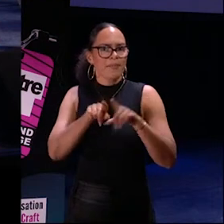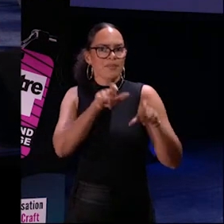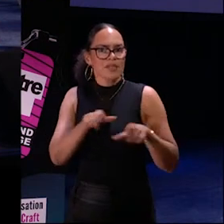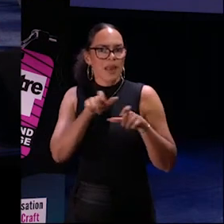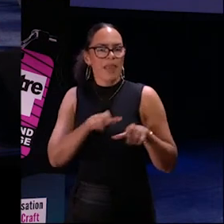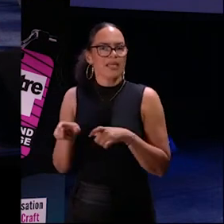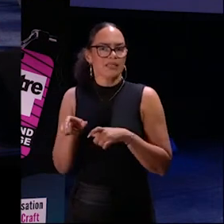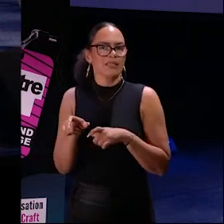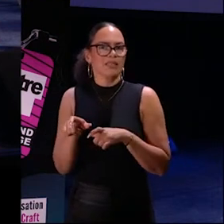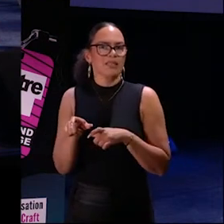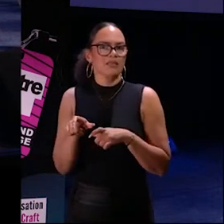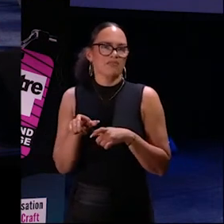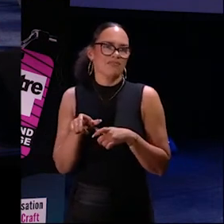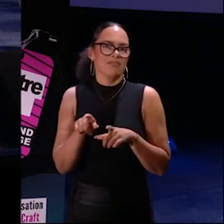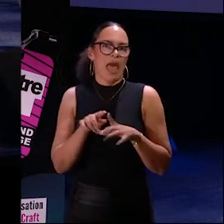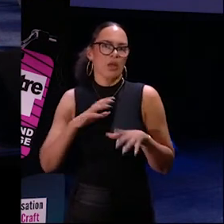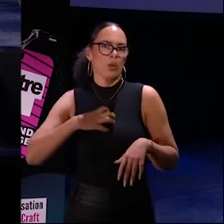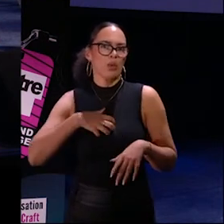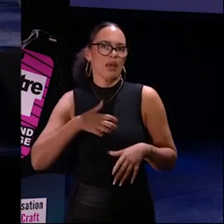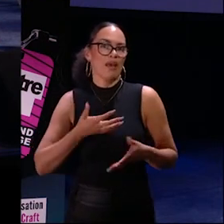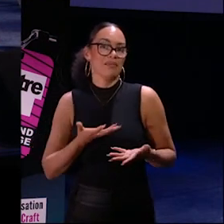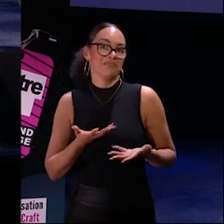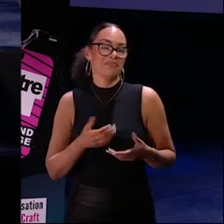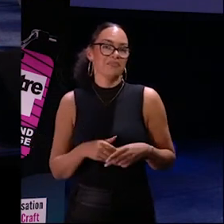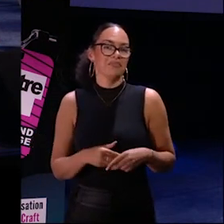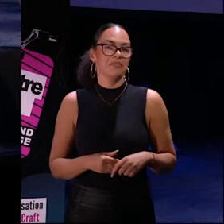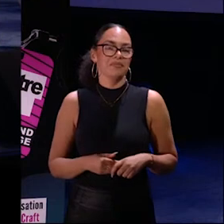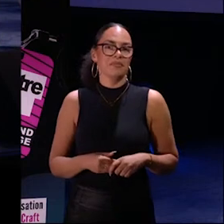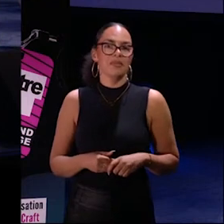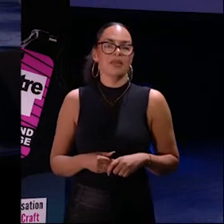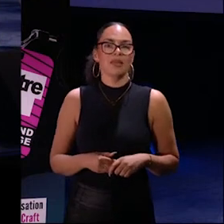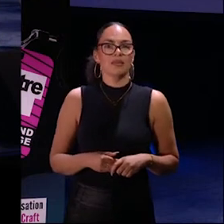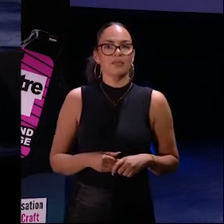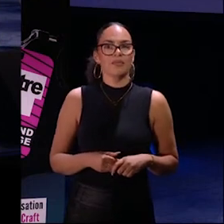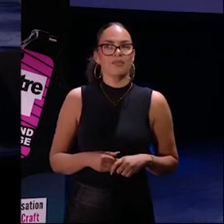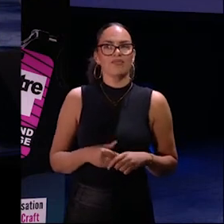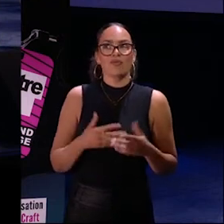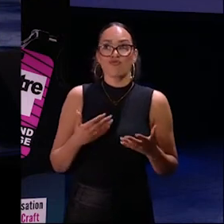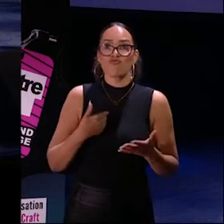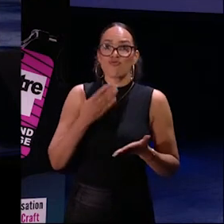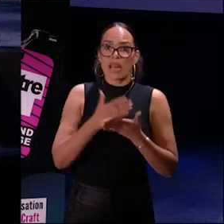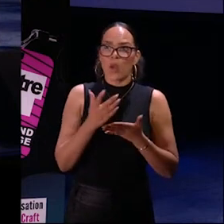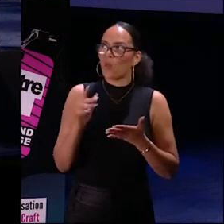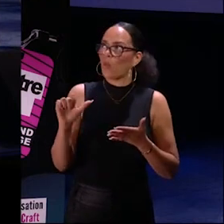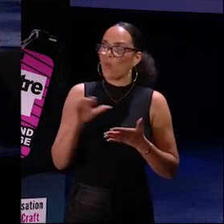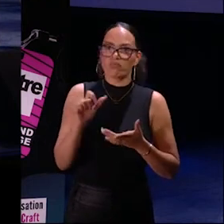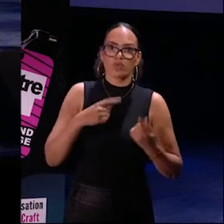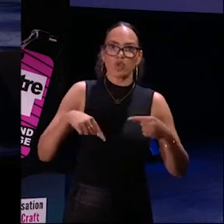And I guess, like, yeah, it's a sort of... I hope, like, an unwritten pact of being like, well,